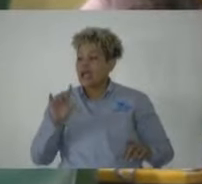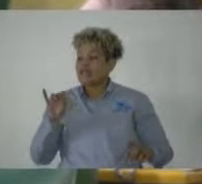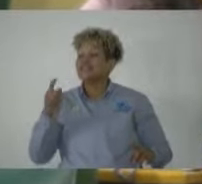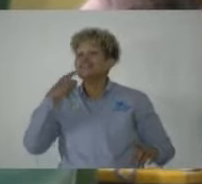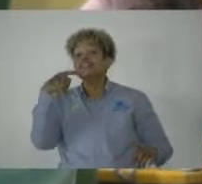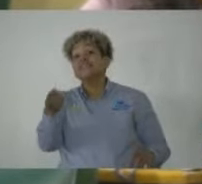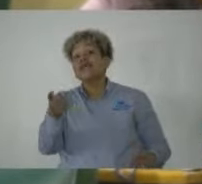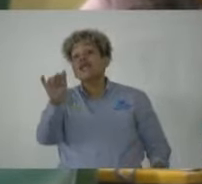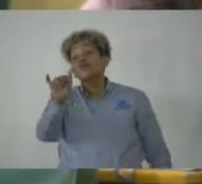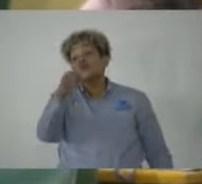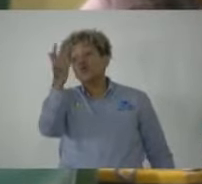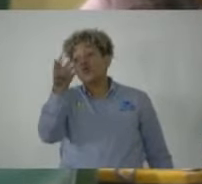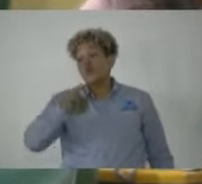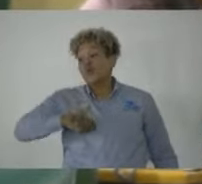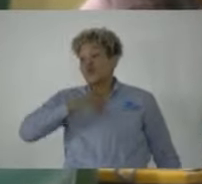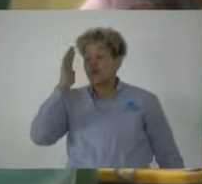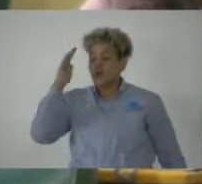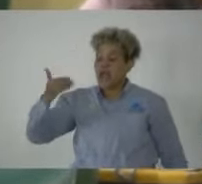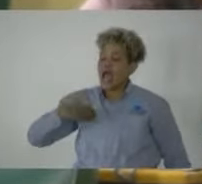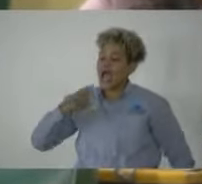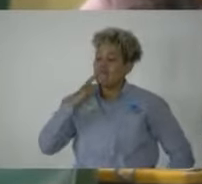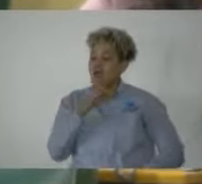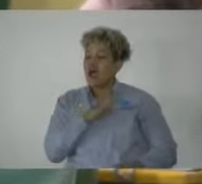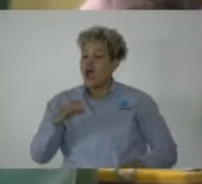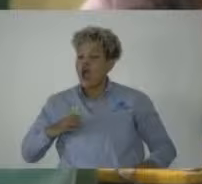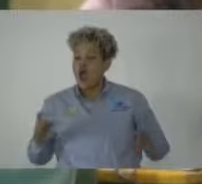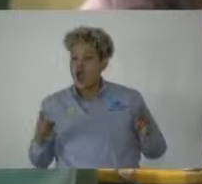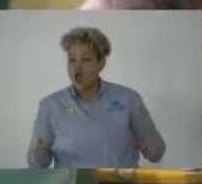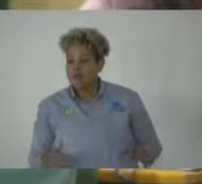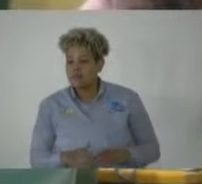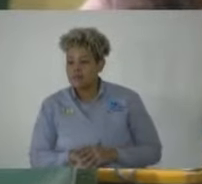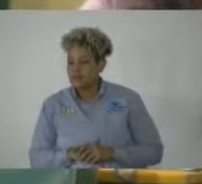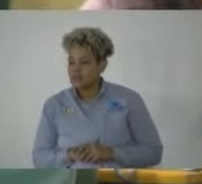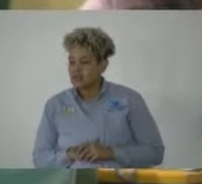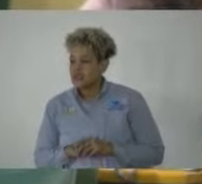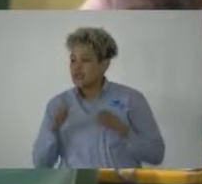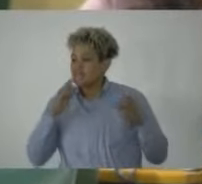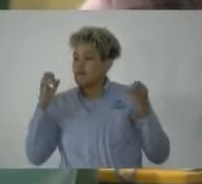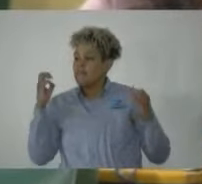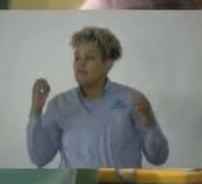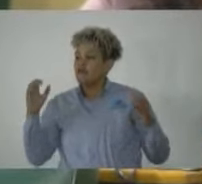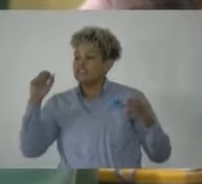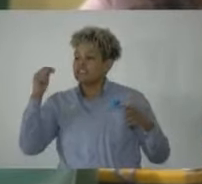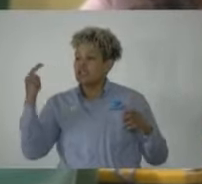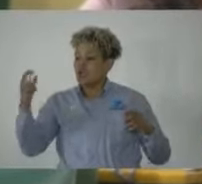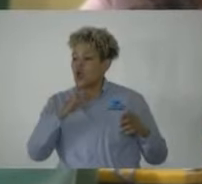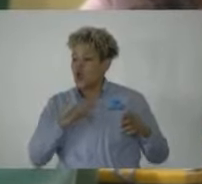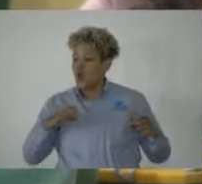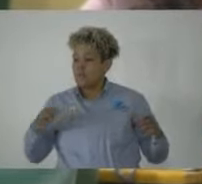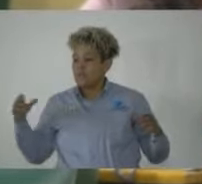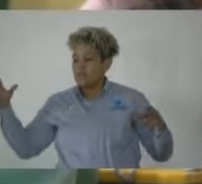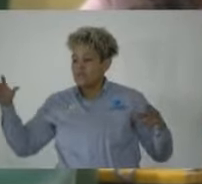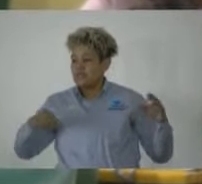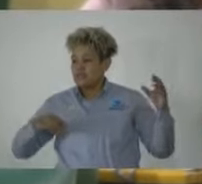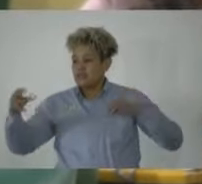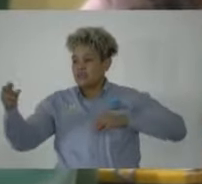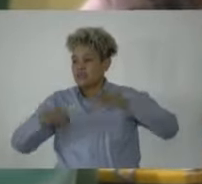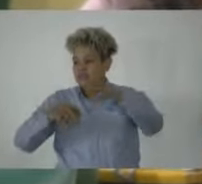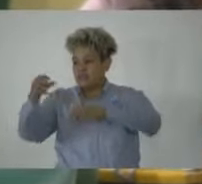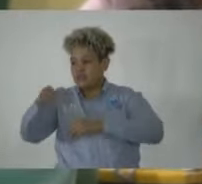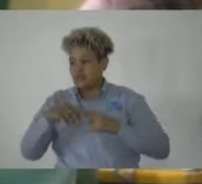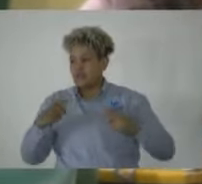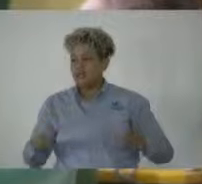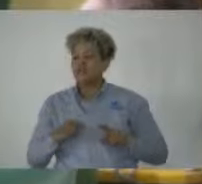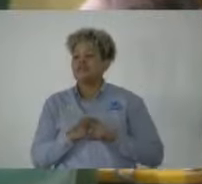Madam Speaker, we will have a committee, a multi-stakeholder committee, Madam Speaker,